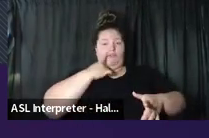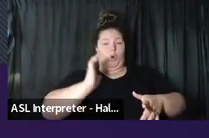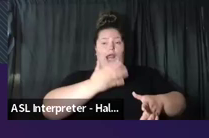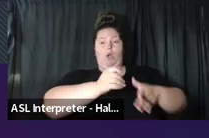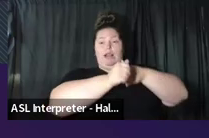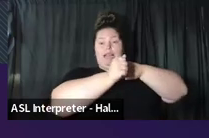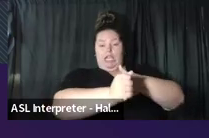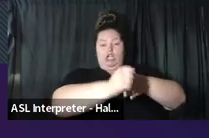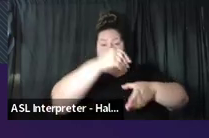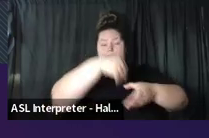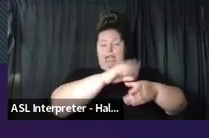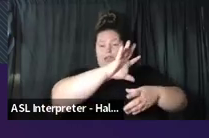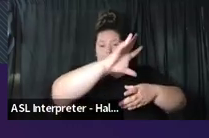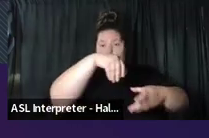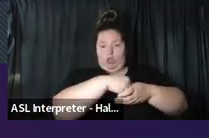program for